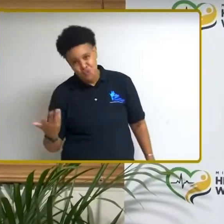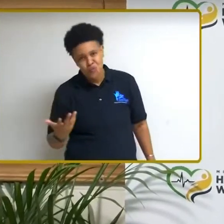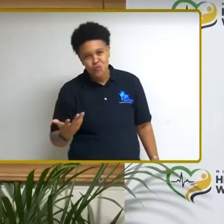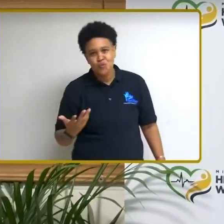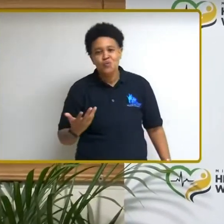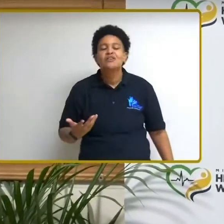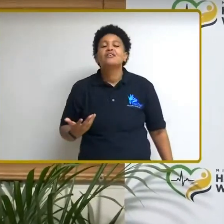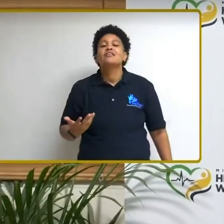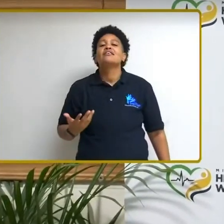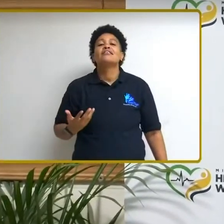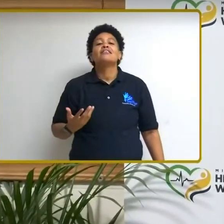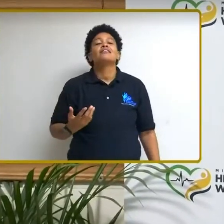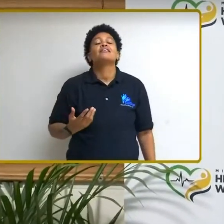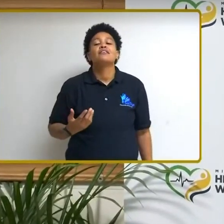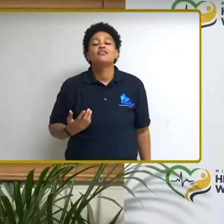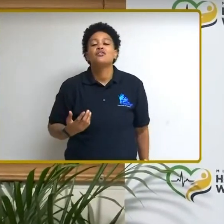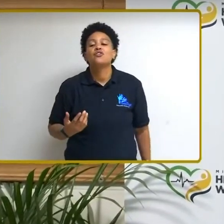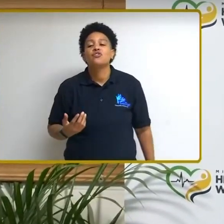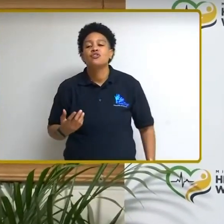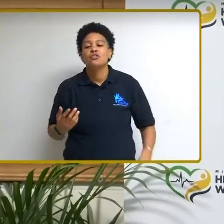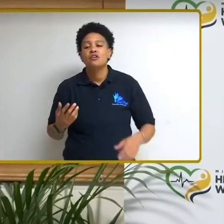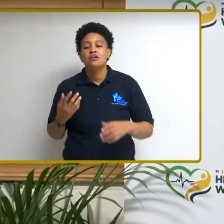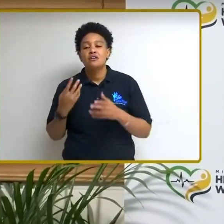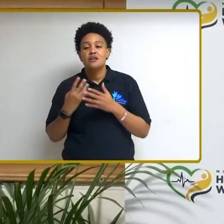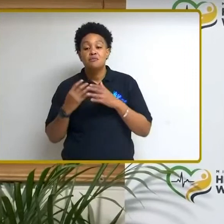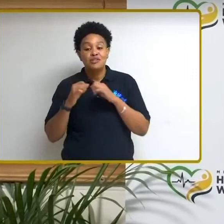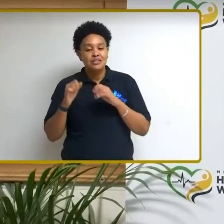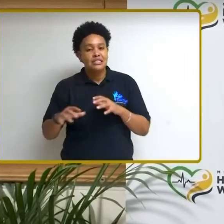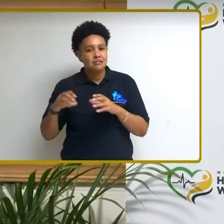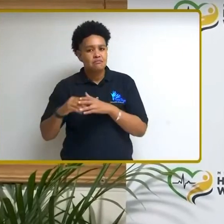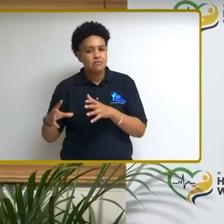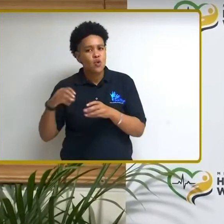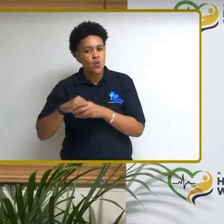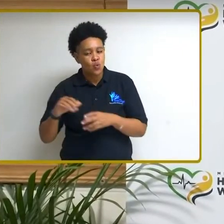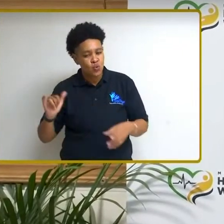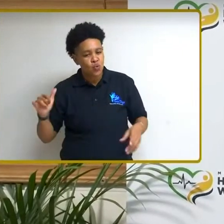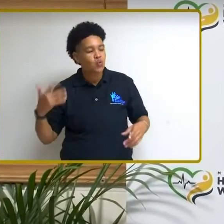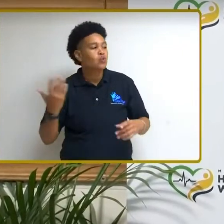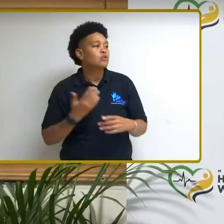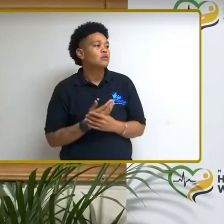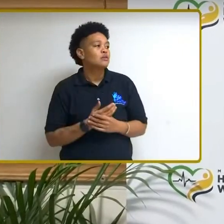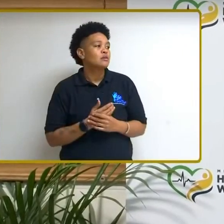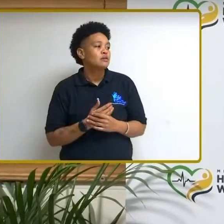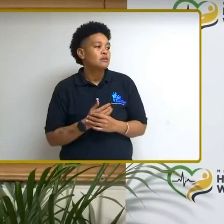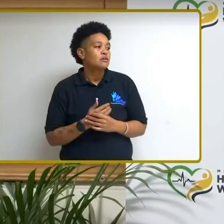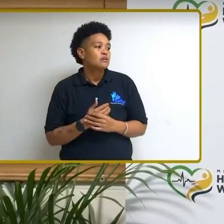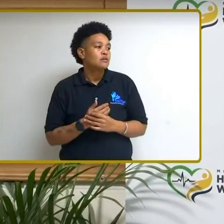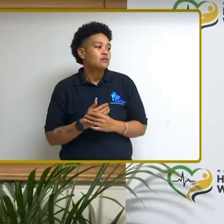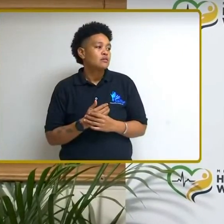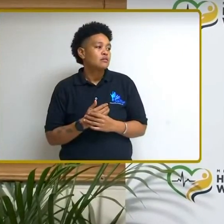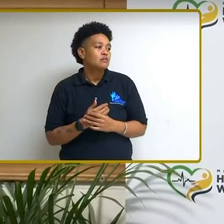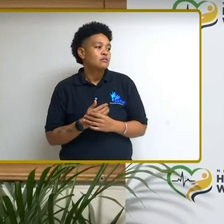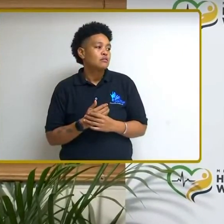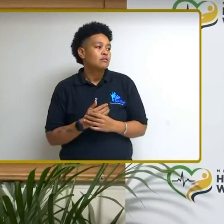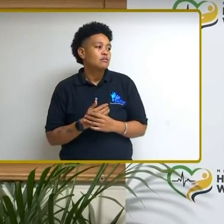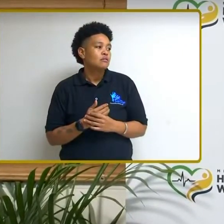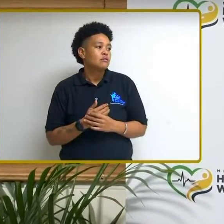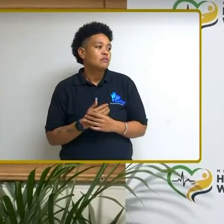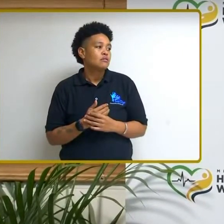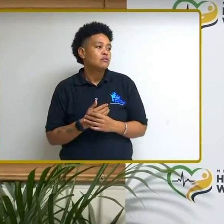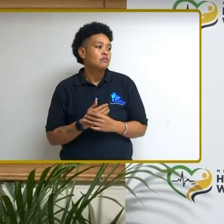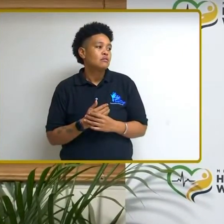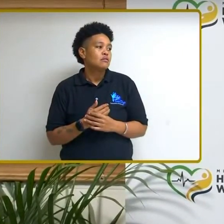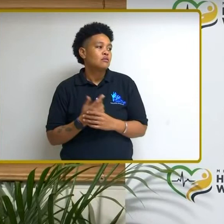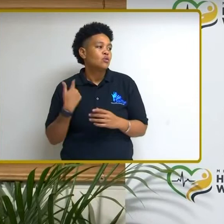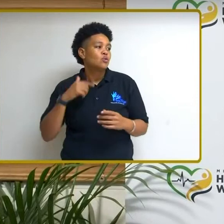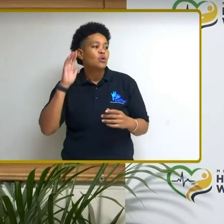of the correctional system. And so we will be